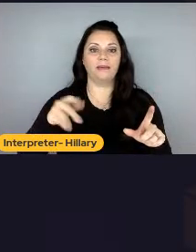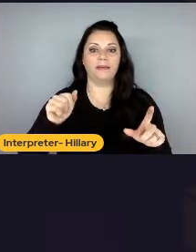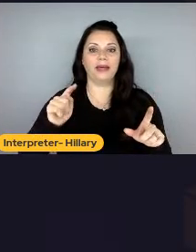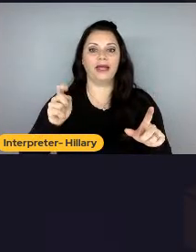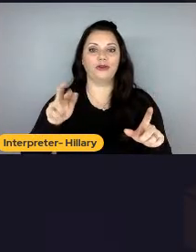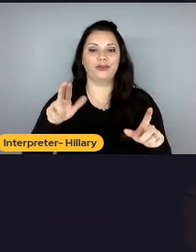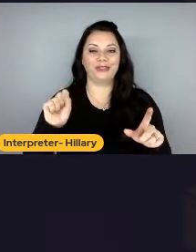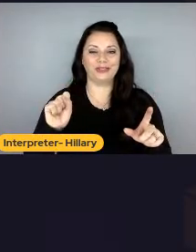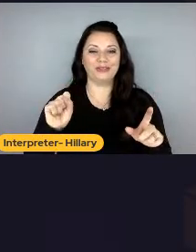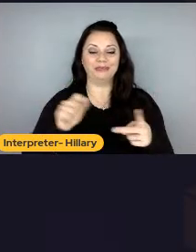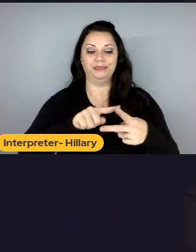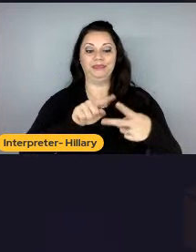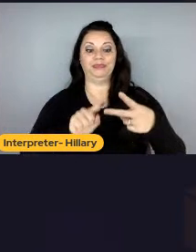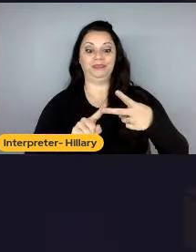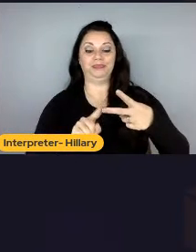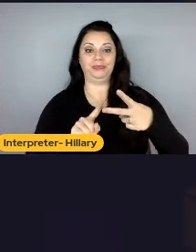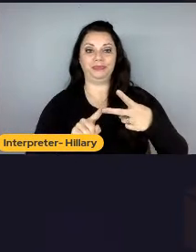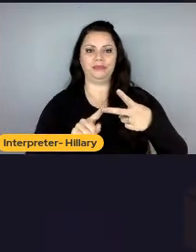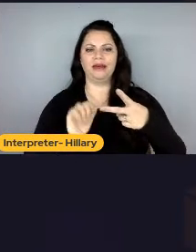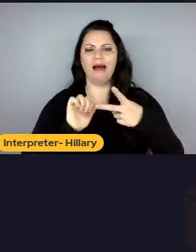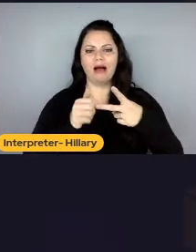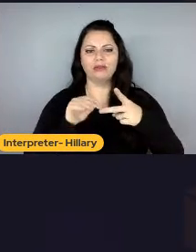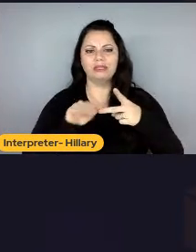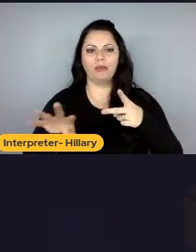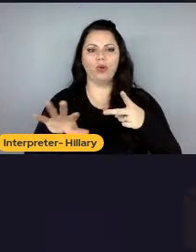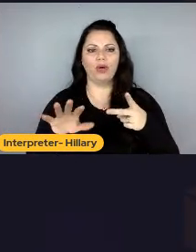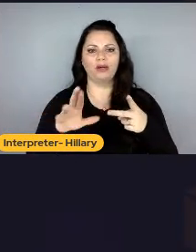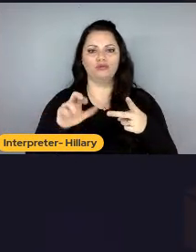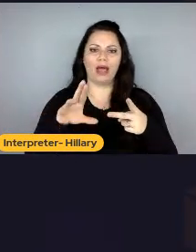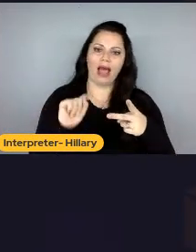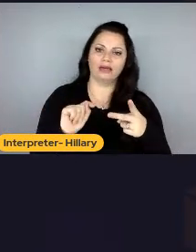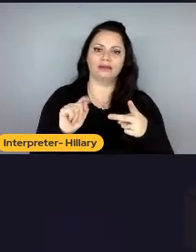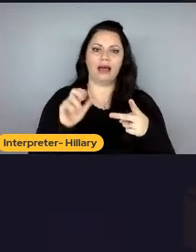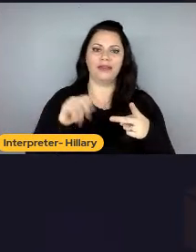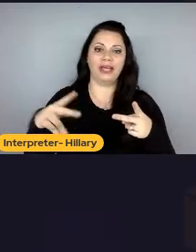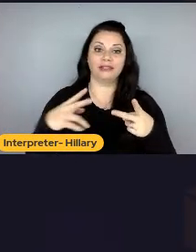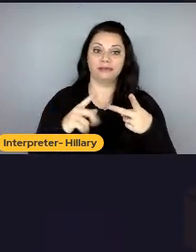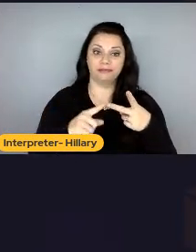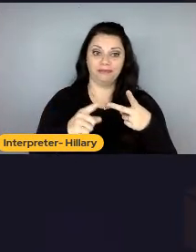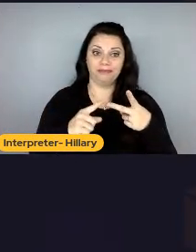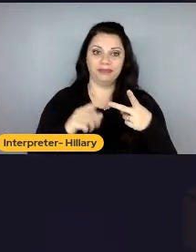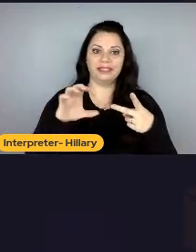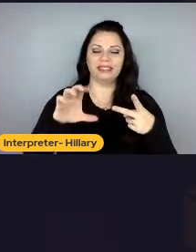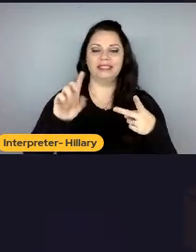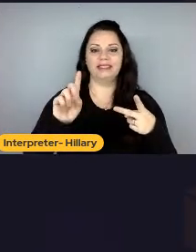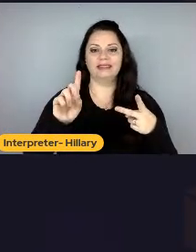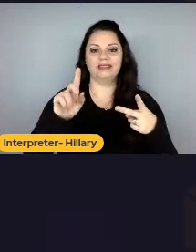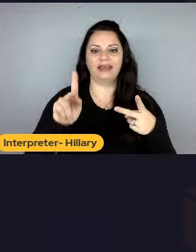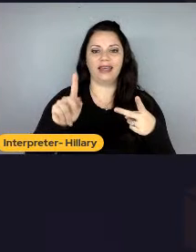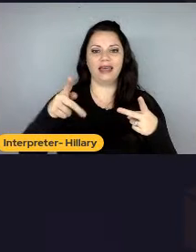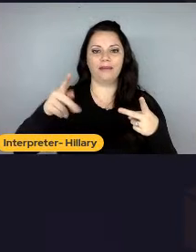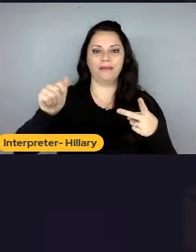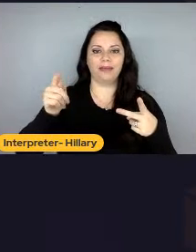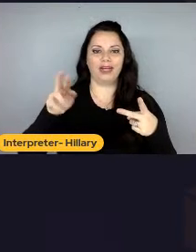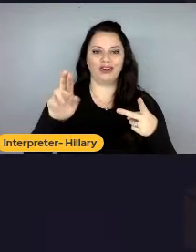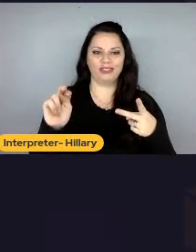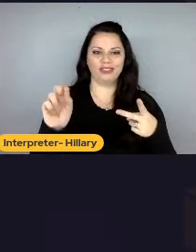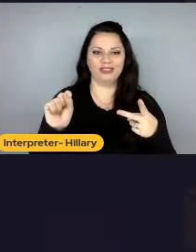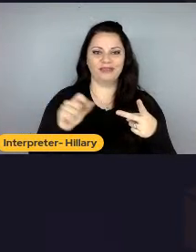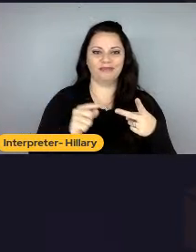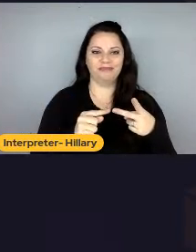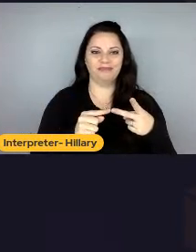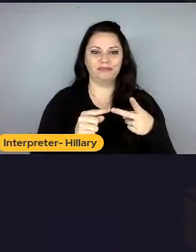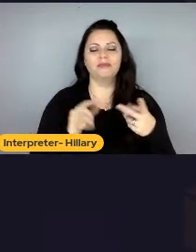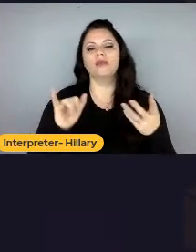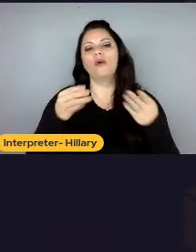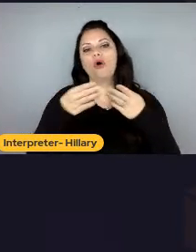So the second way of deploying React applications will be using CDK patterns. CDK patterns is an